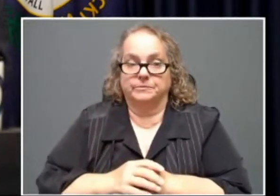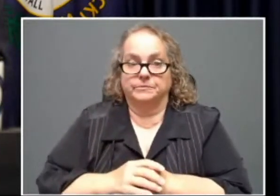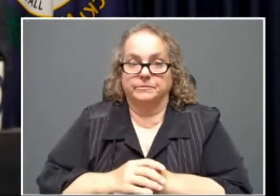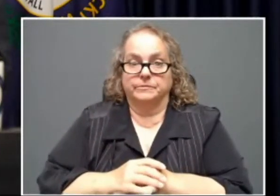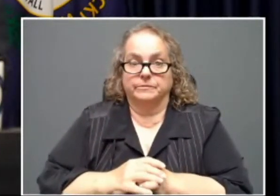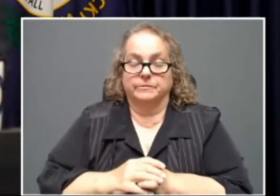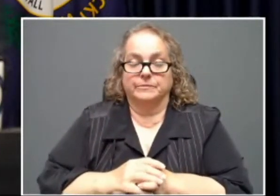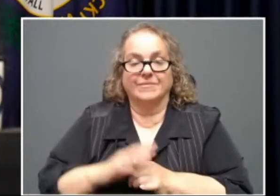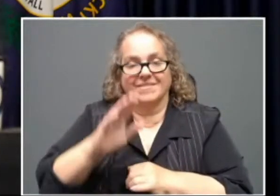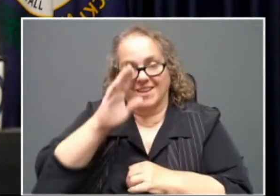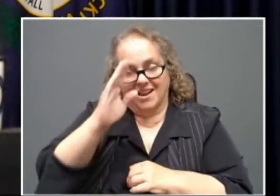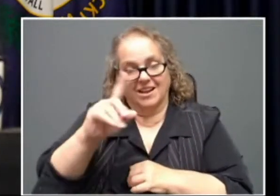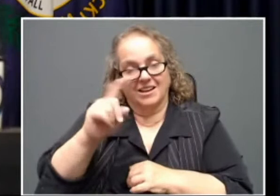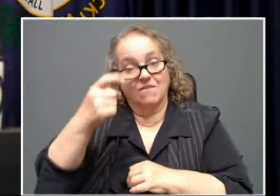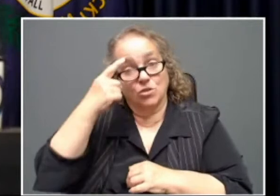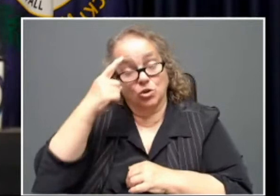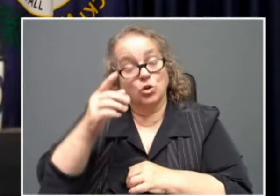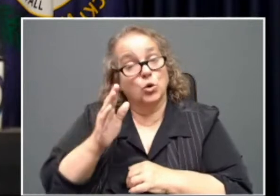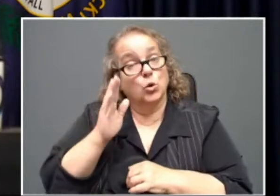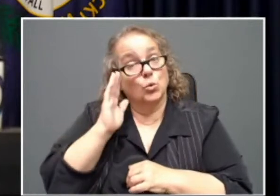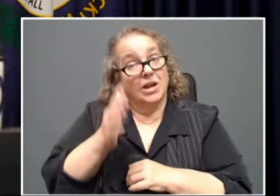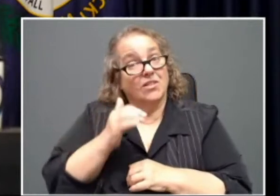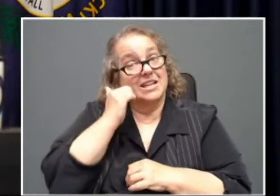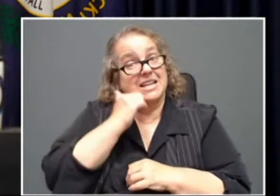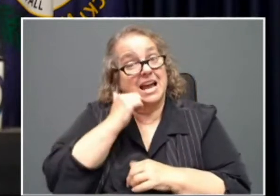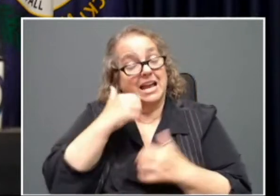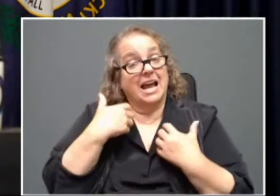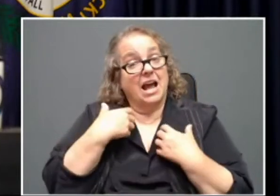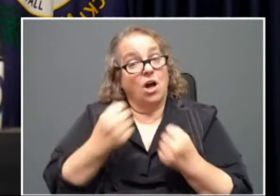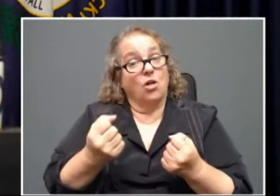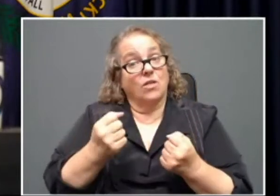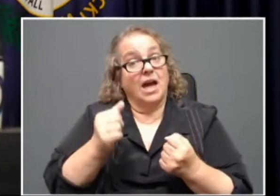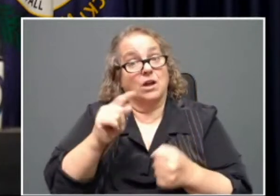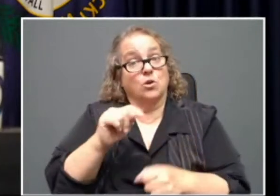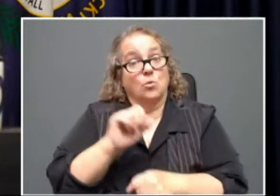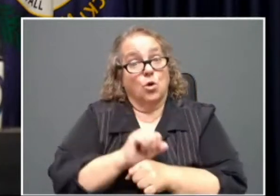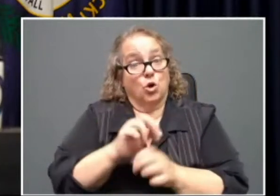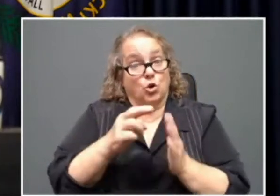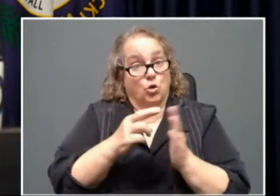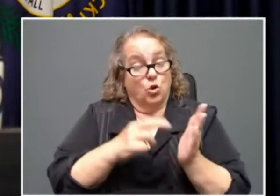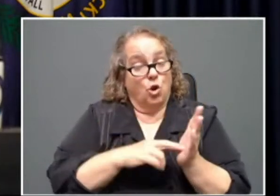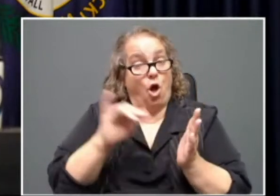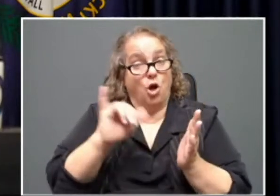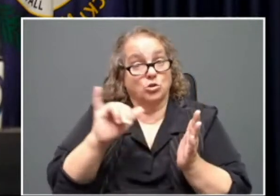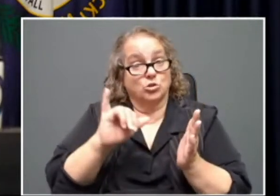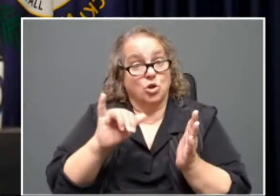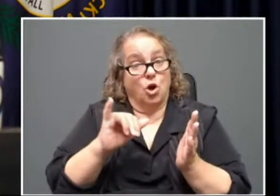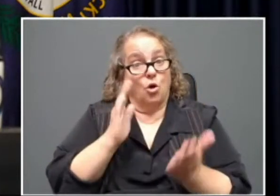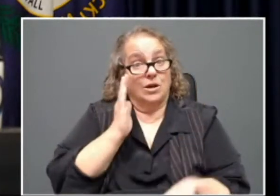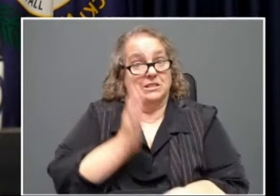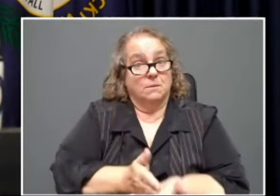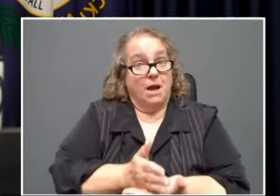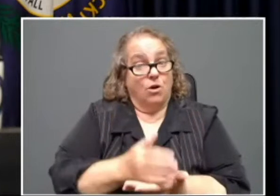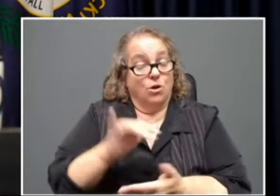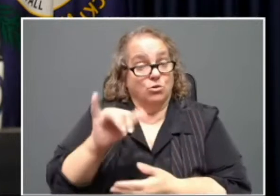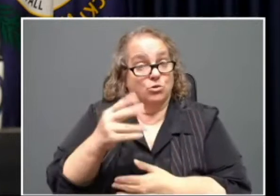Hi, Governor. Will the daily health check or healthy at work rule also expire on June 11th? Thank you.